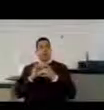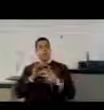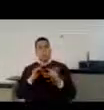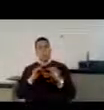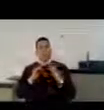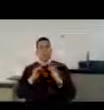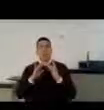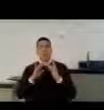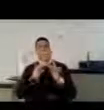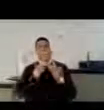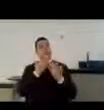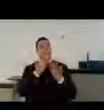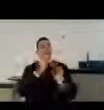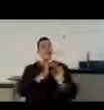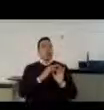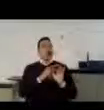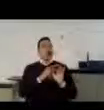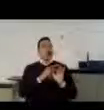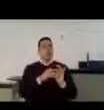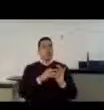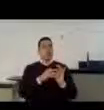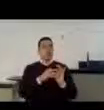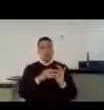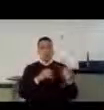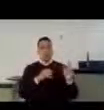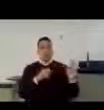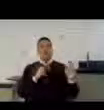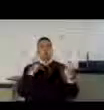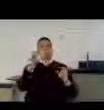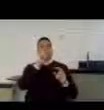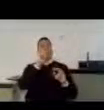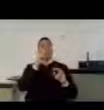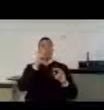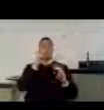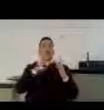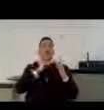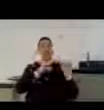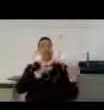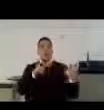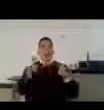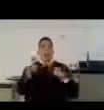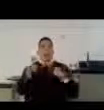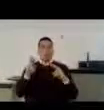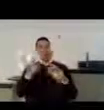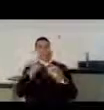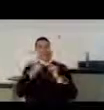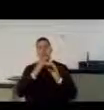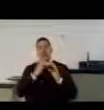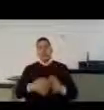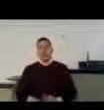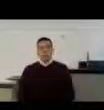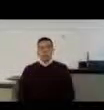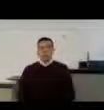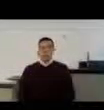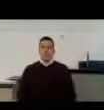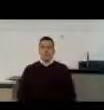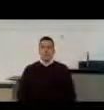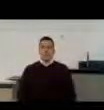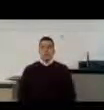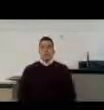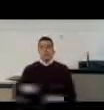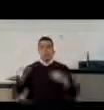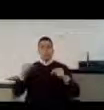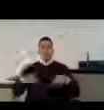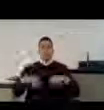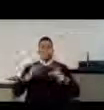both in person as well as live on the webinar. And thank you to our interpreters who